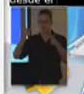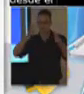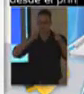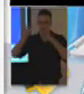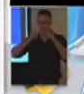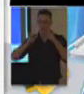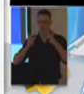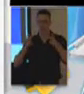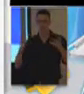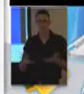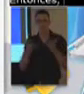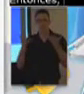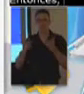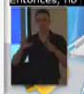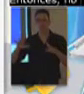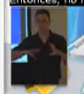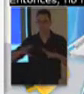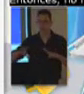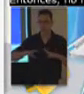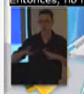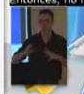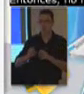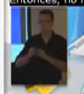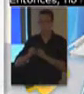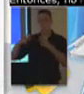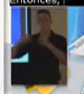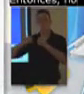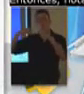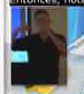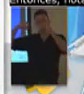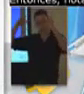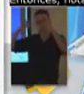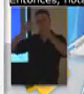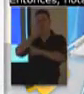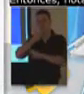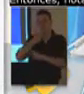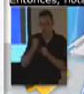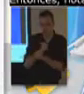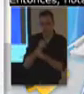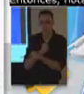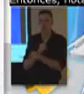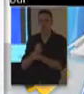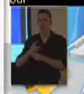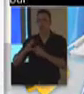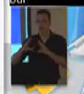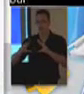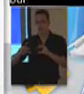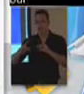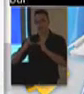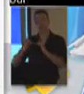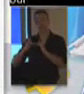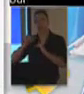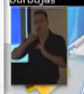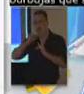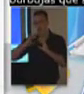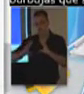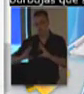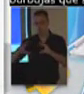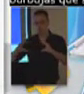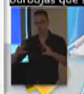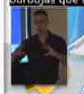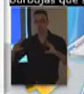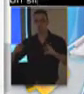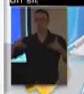need sensorial stimulation, so it goes from the vibration of bubbles that go up and down, the colors,